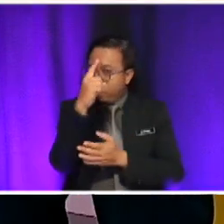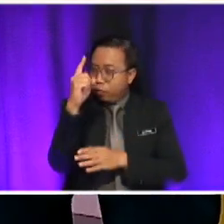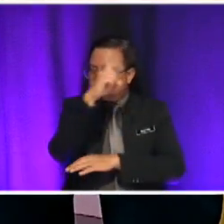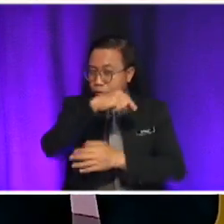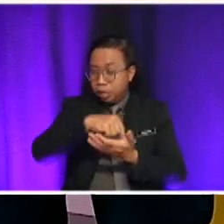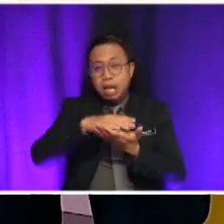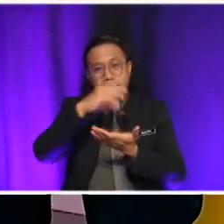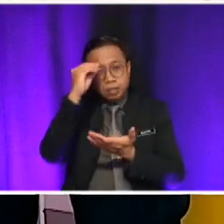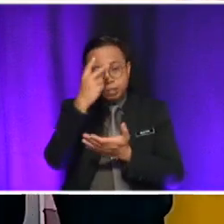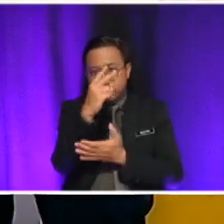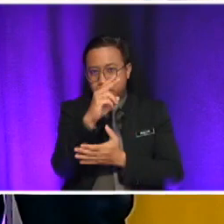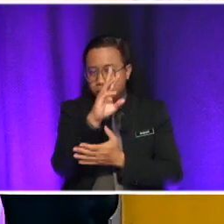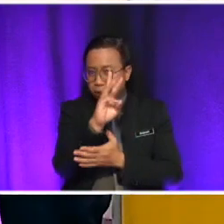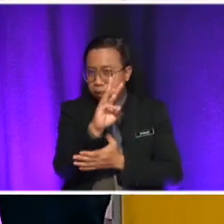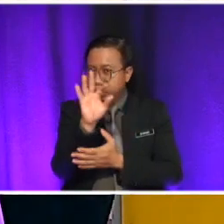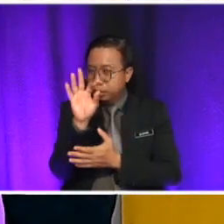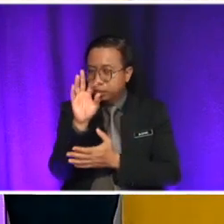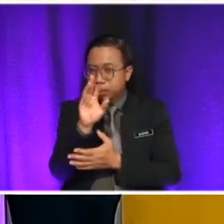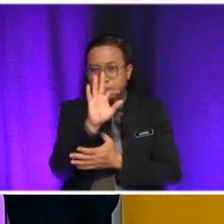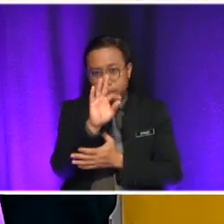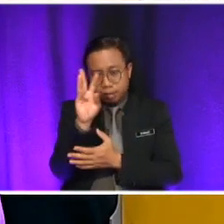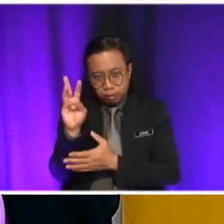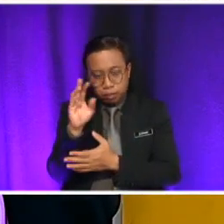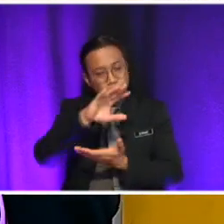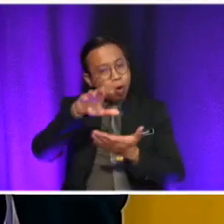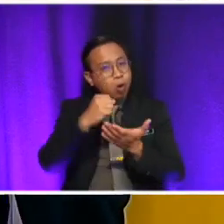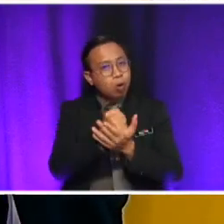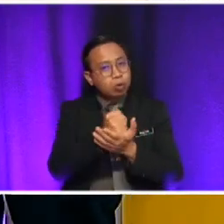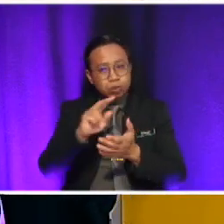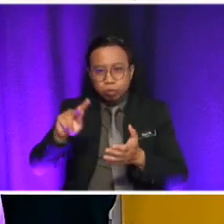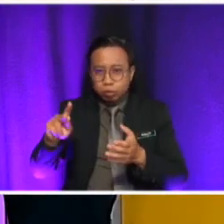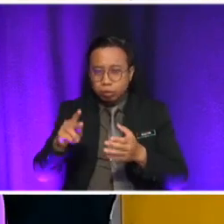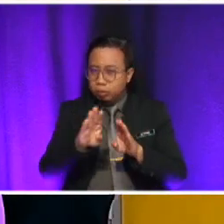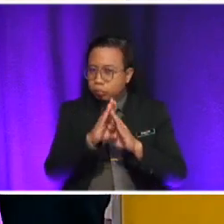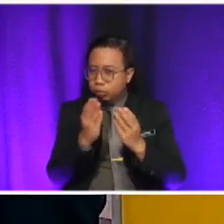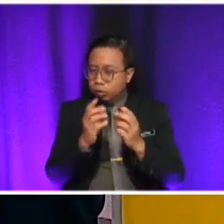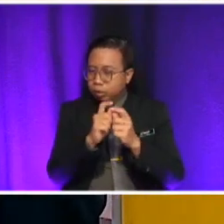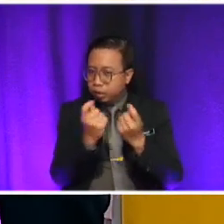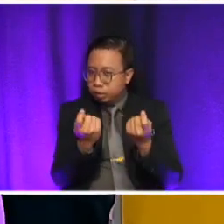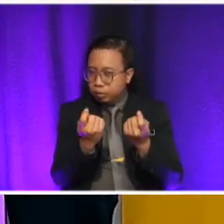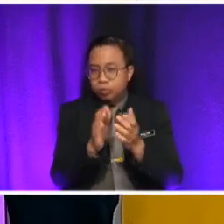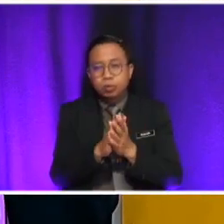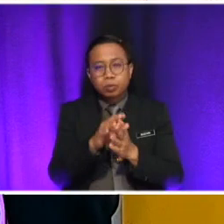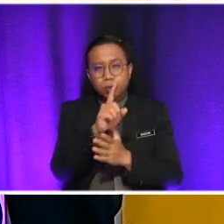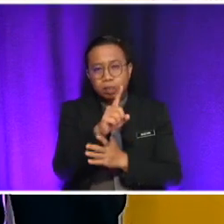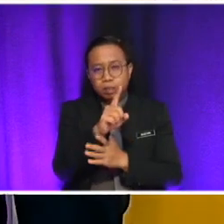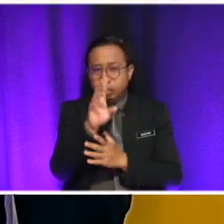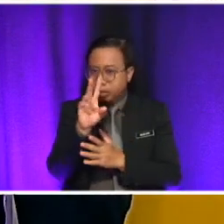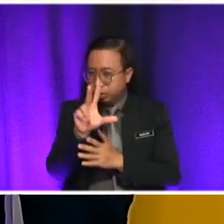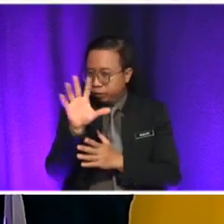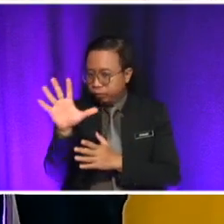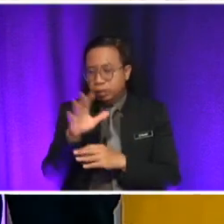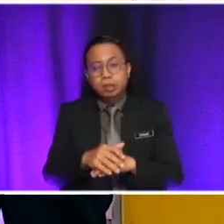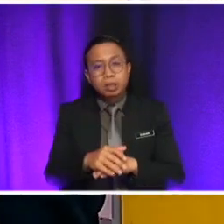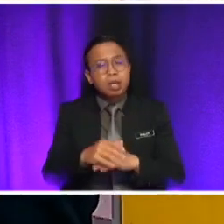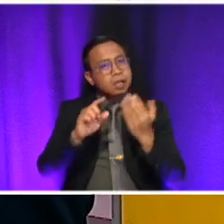going to look at lesson 96. So all students, please turn your English Download Students book to page 135. Now, to